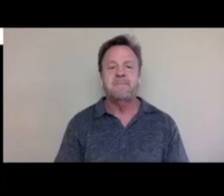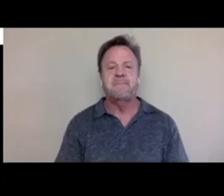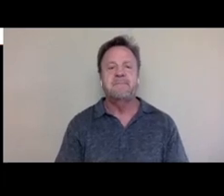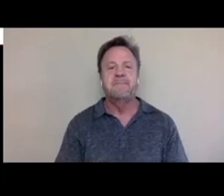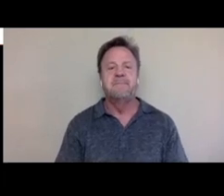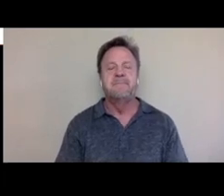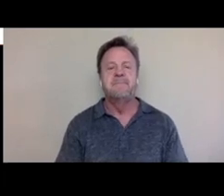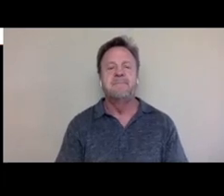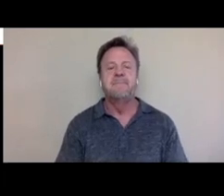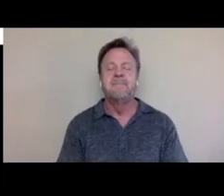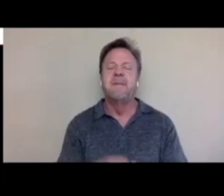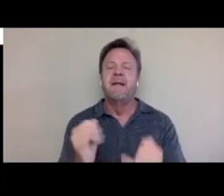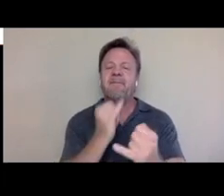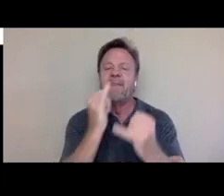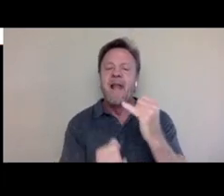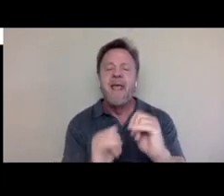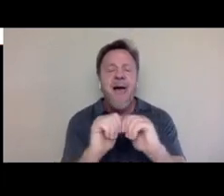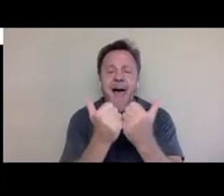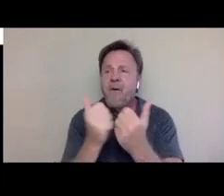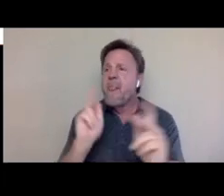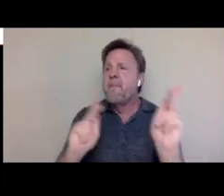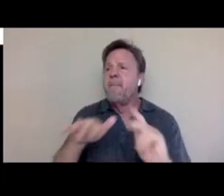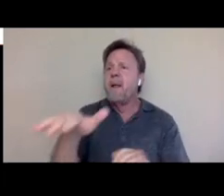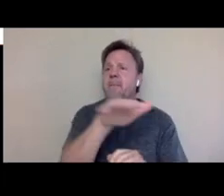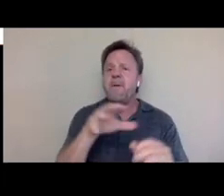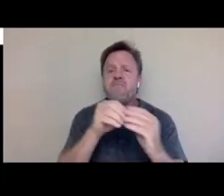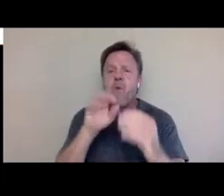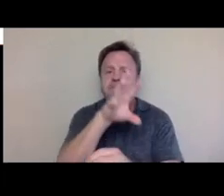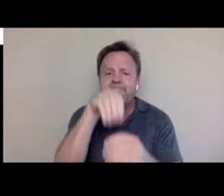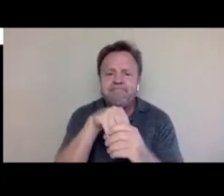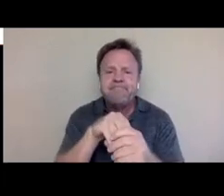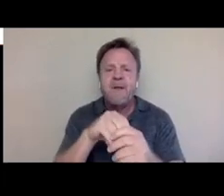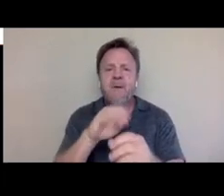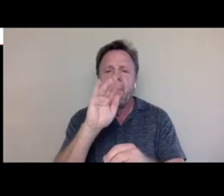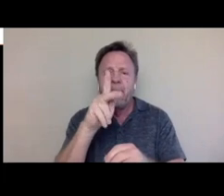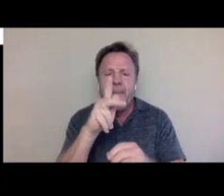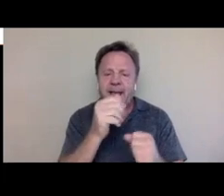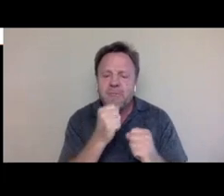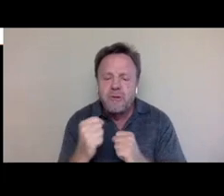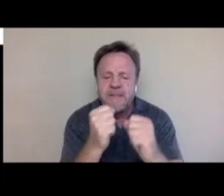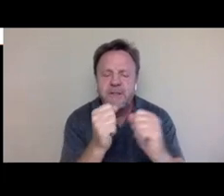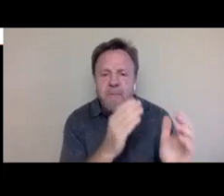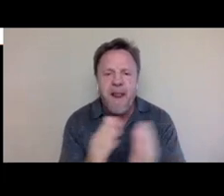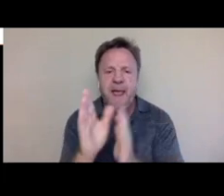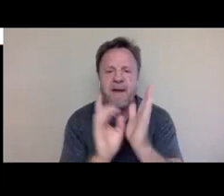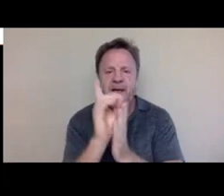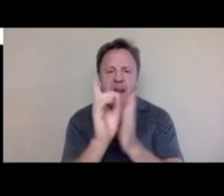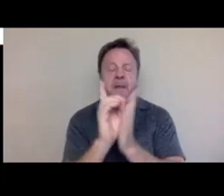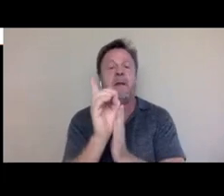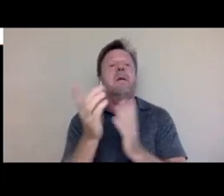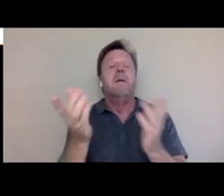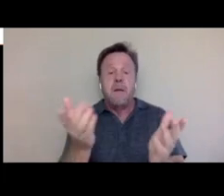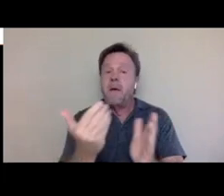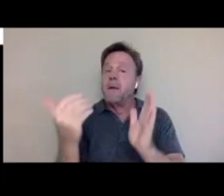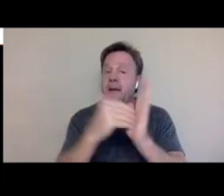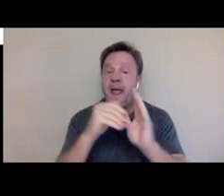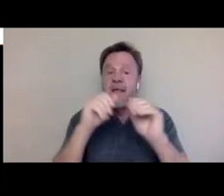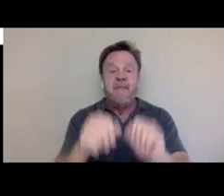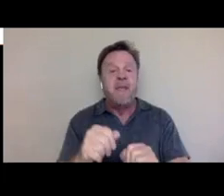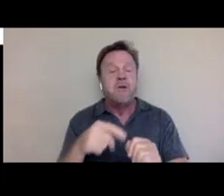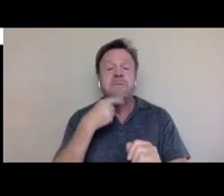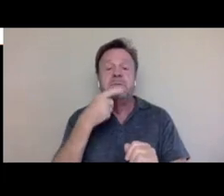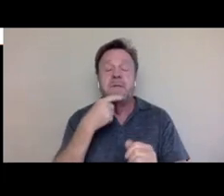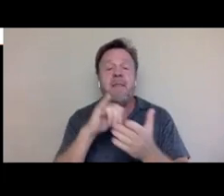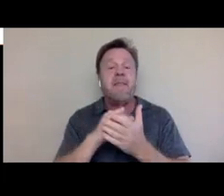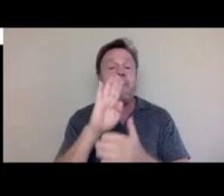And then finally, how can the public be more engaged in a bank's strategic plan development? And again, they could indicate that the